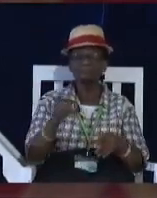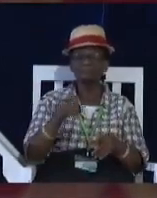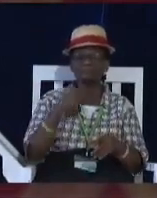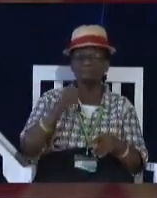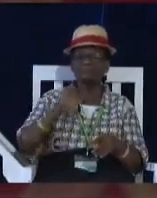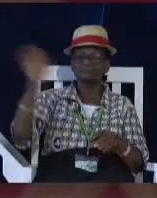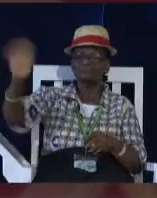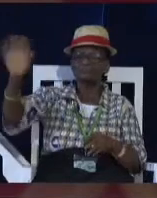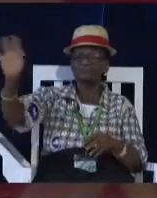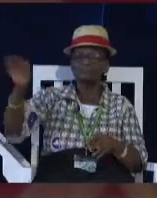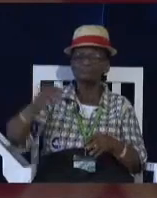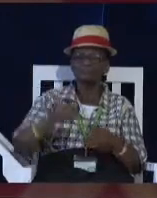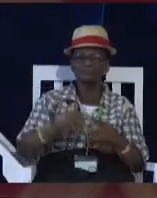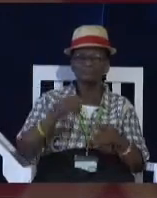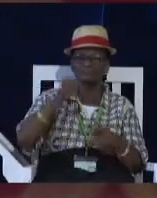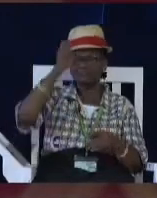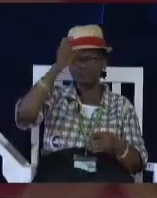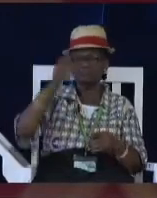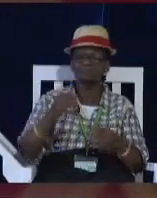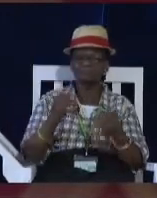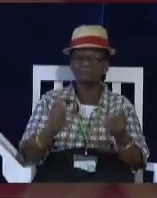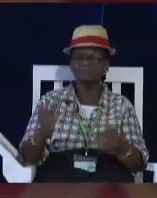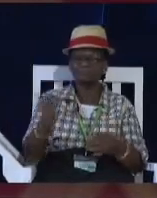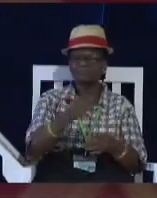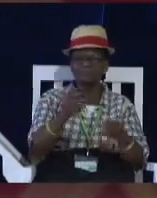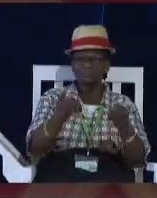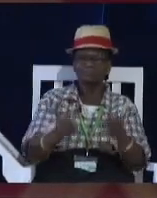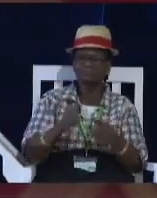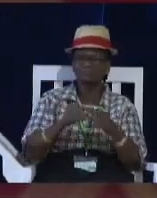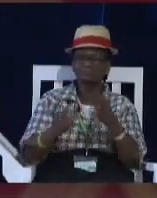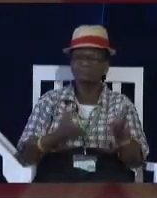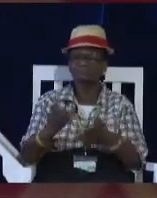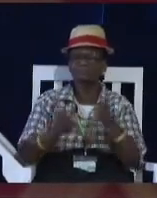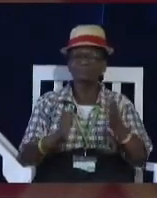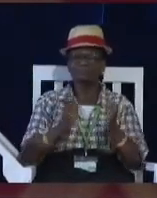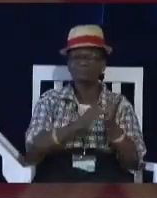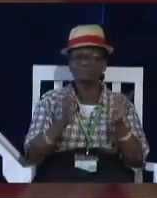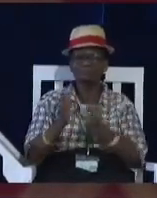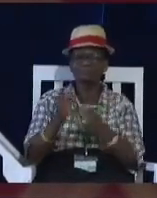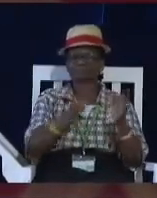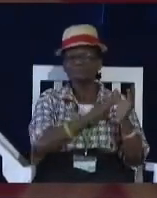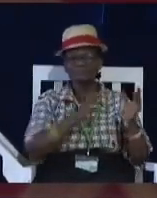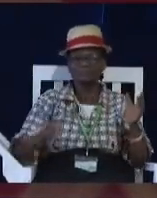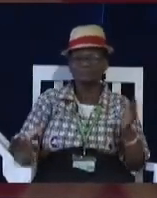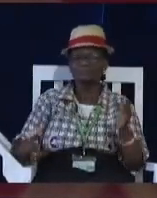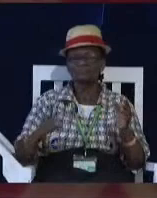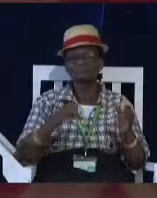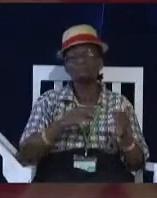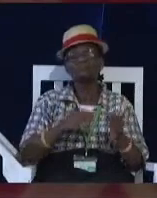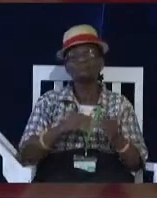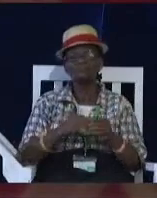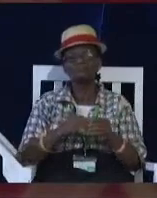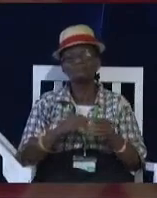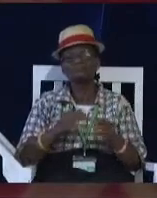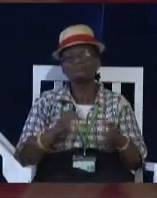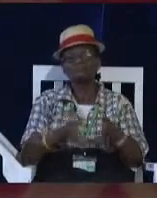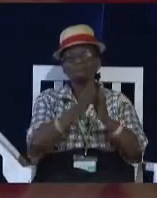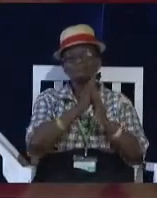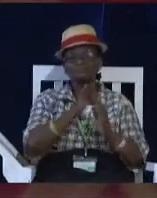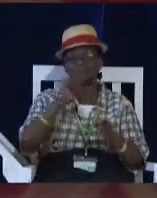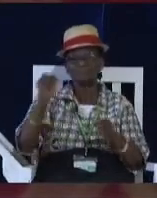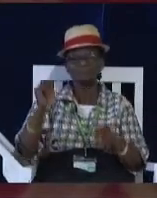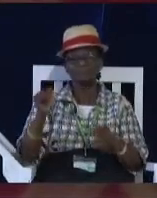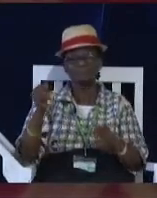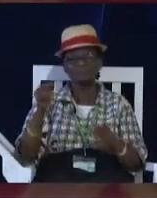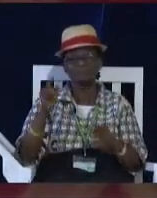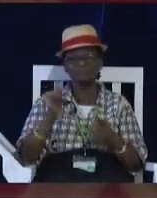bye-bye to the devil. Now you want to serve Jesus Christ and him alone. Ask him